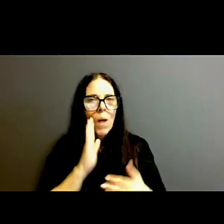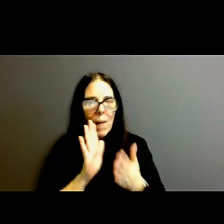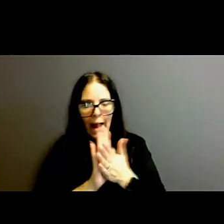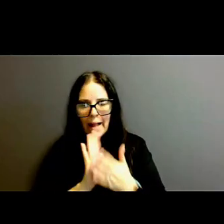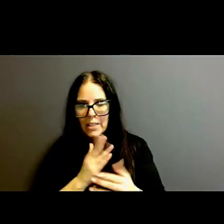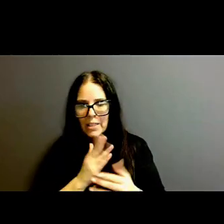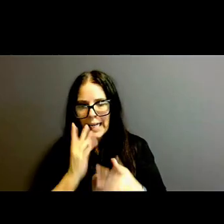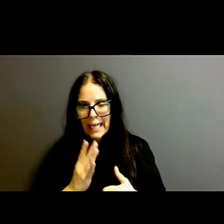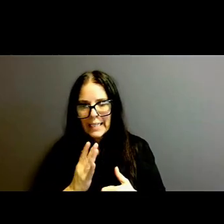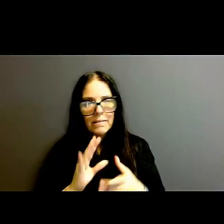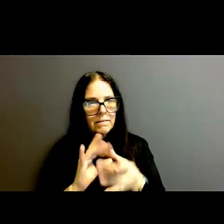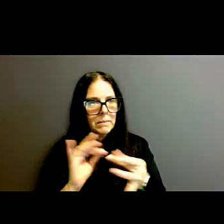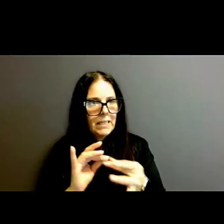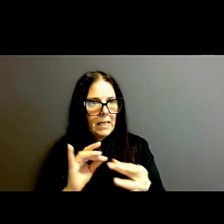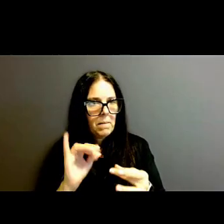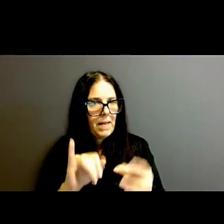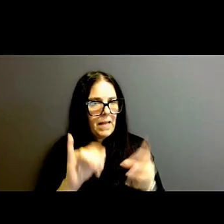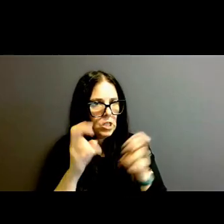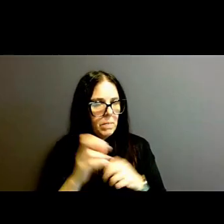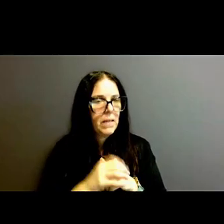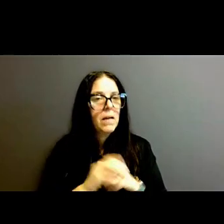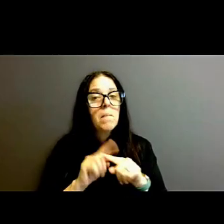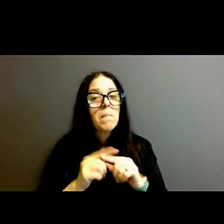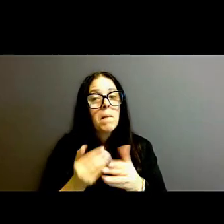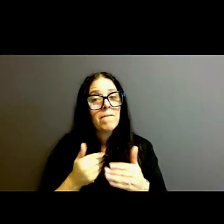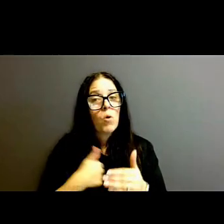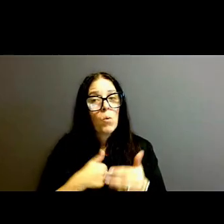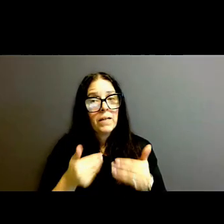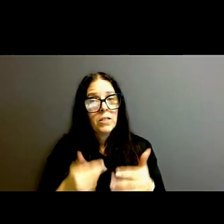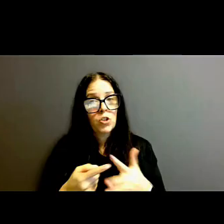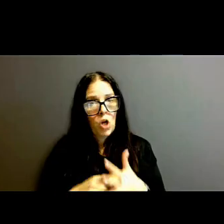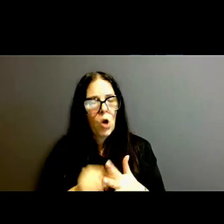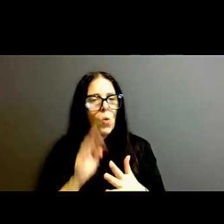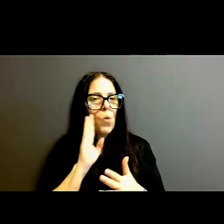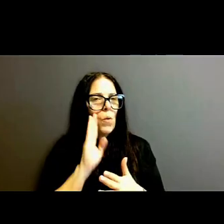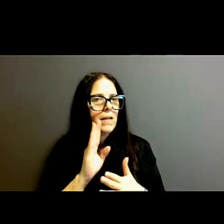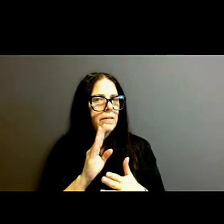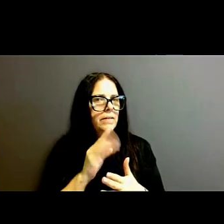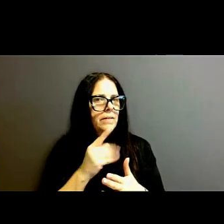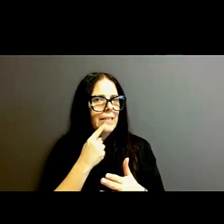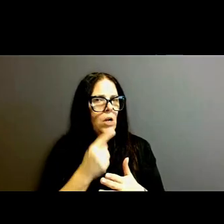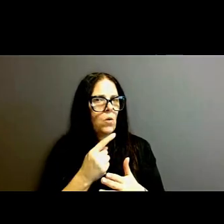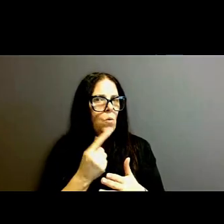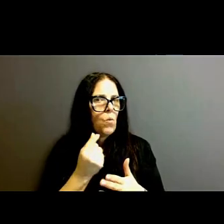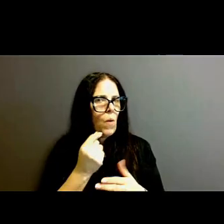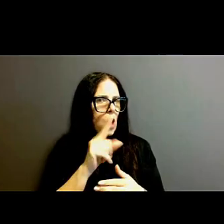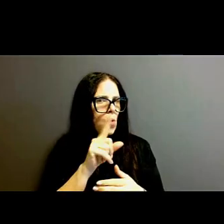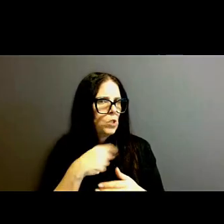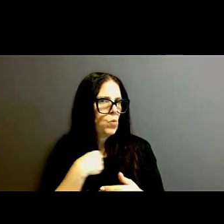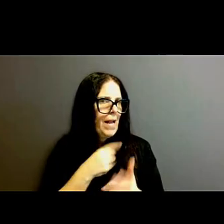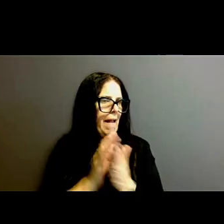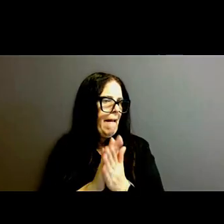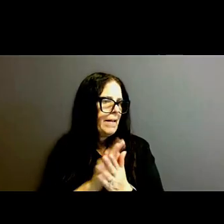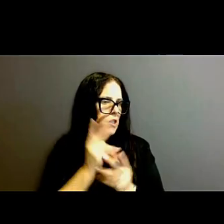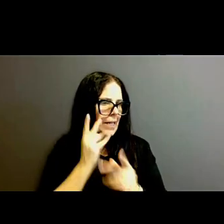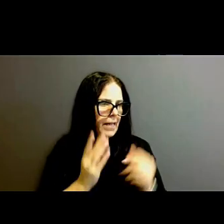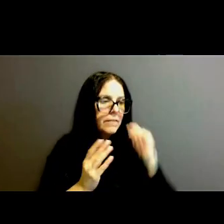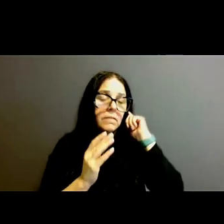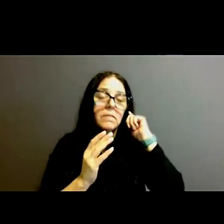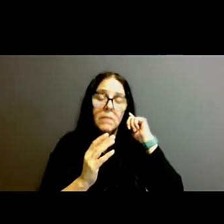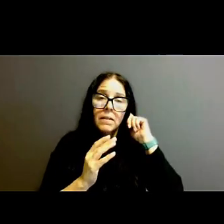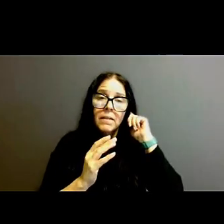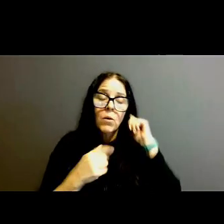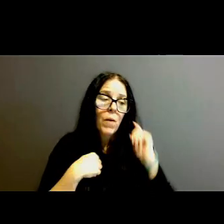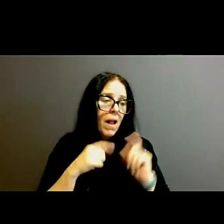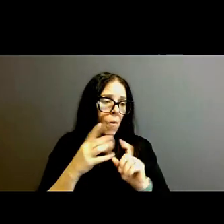about those topics. But before we start, I just want to tell you what questions we are asking our guests. So that way they will be able to just chime